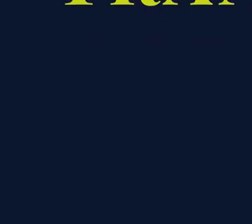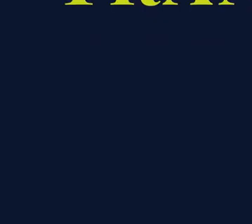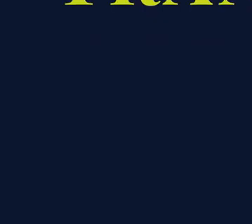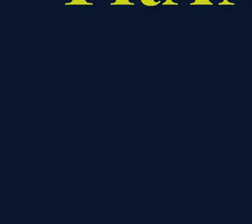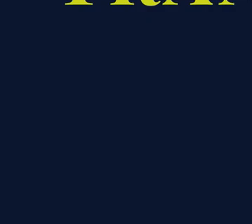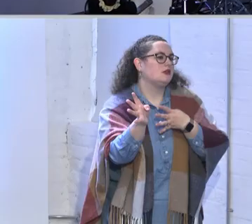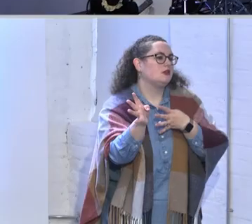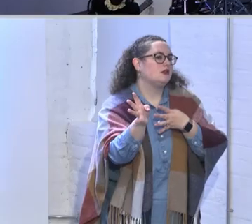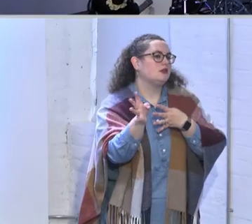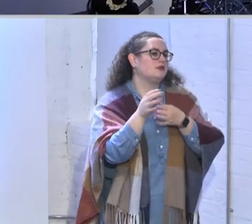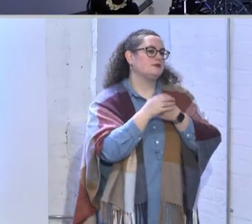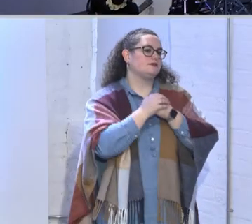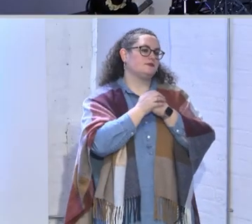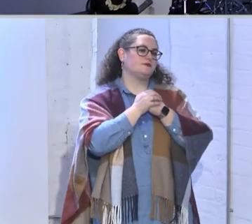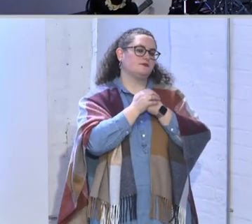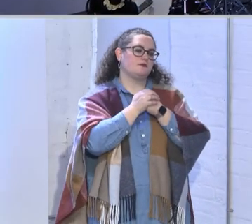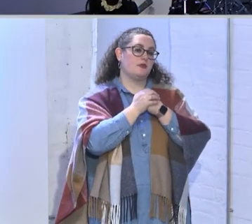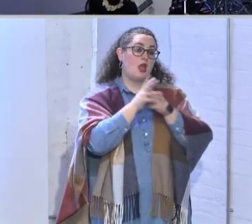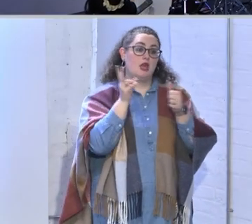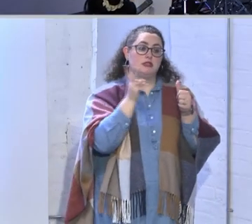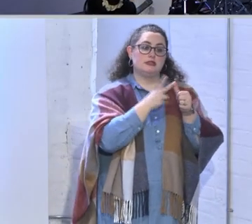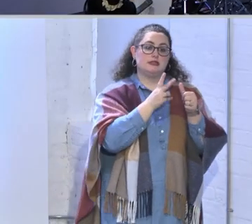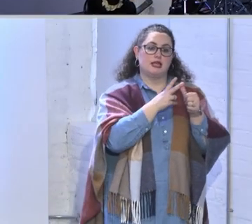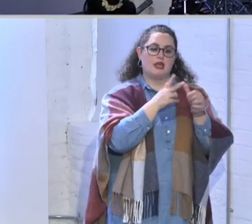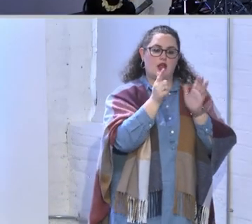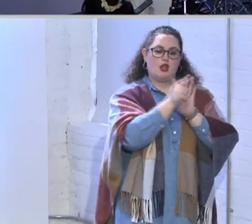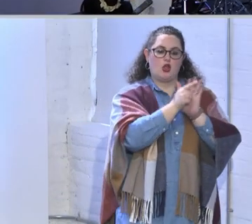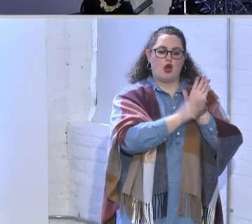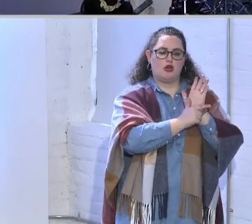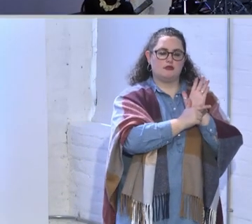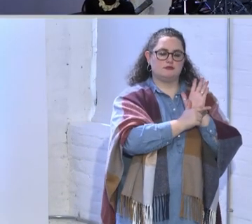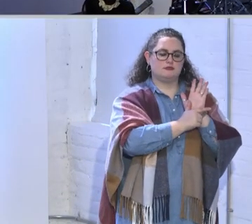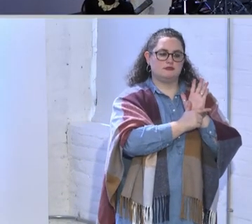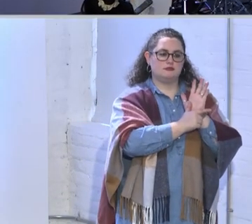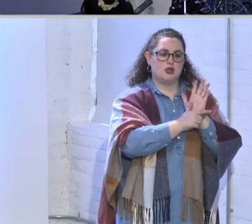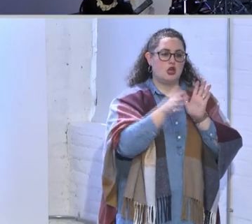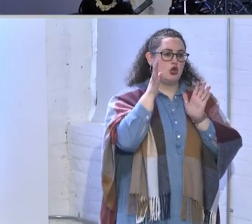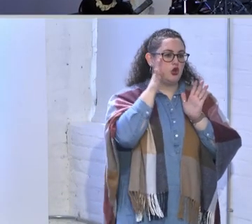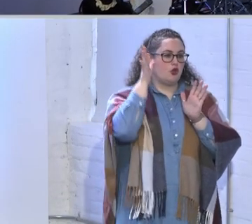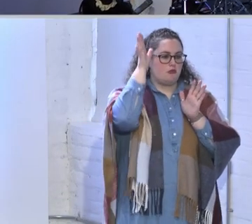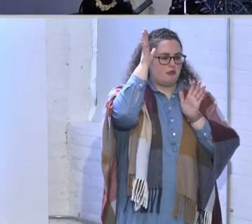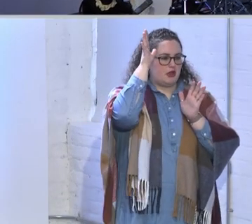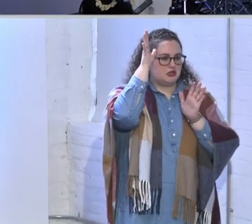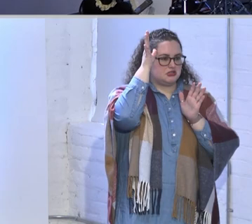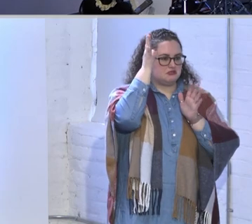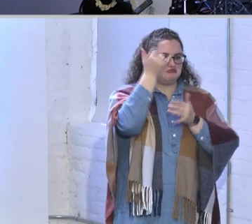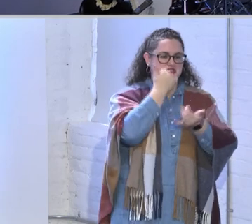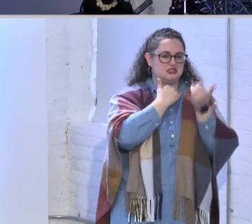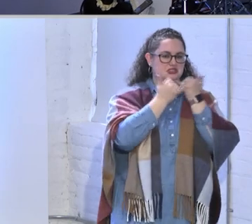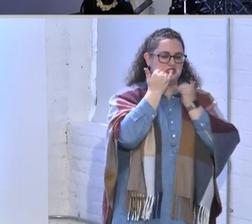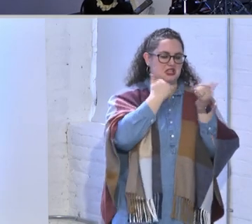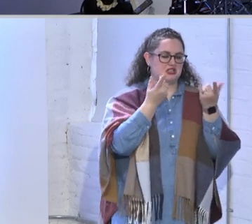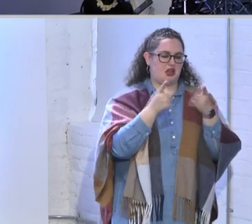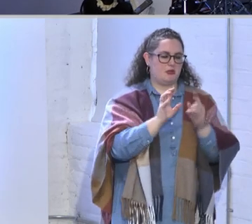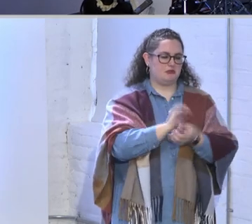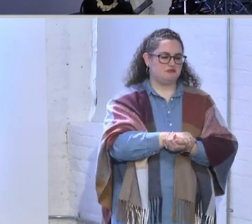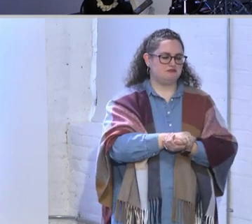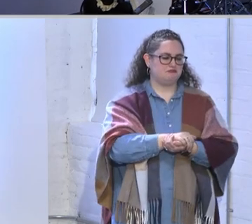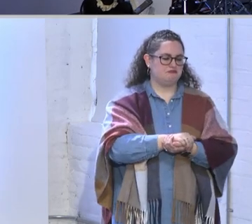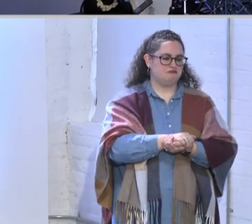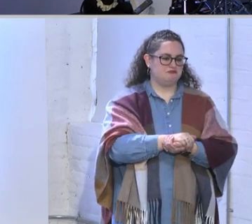section as he's given the second law that he says, now listen, your parents sort of made some mistakes. And by the way, there's no perfect parent. I